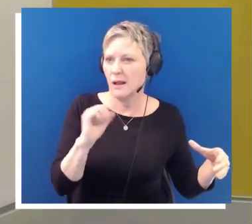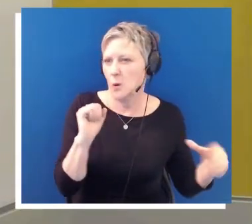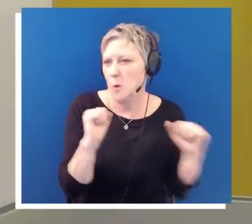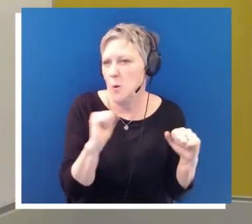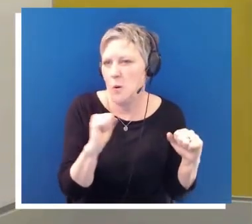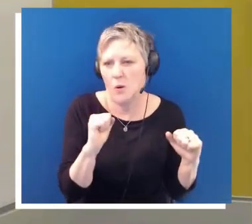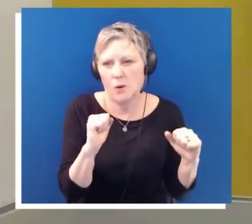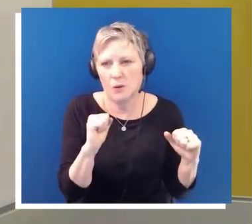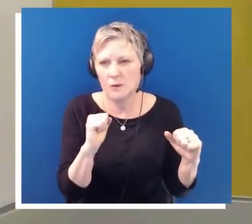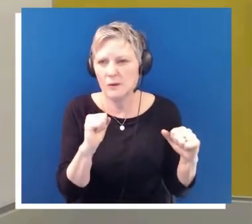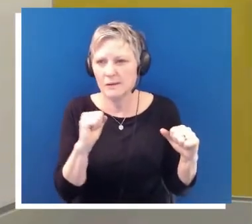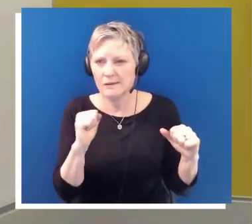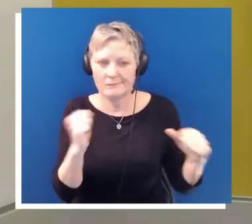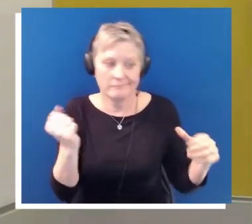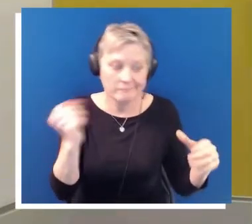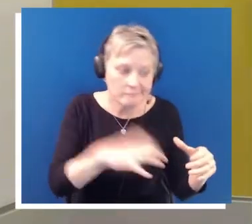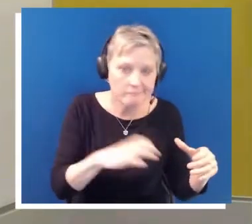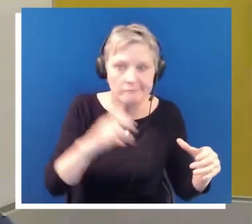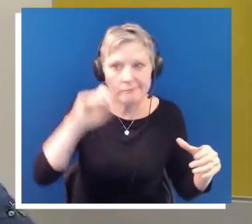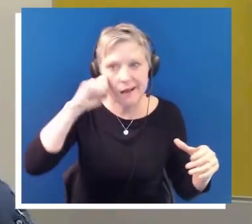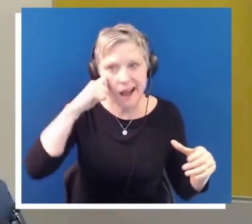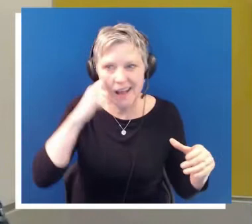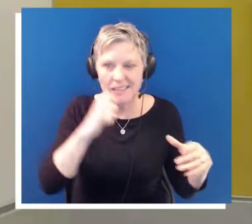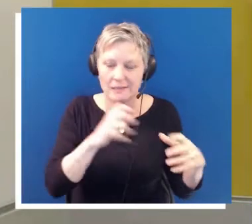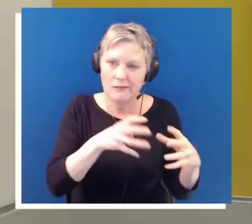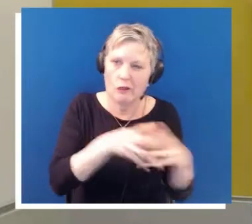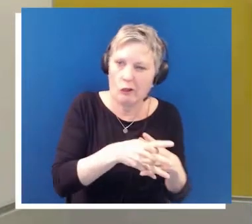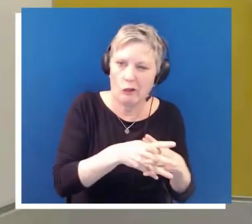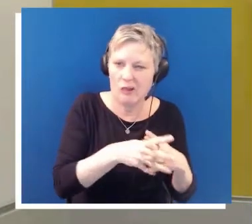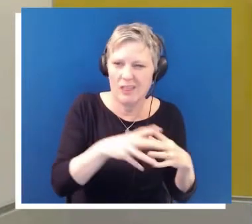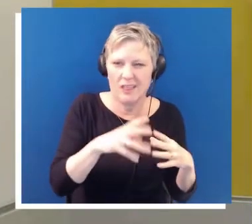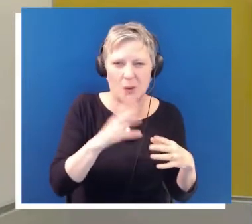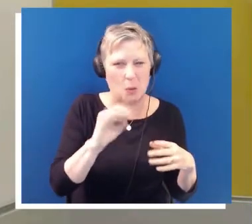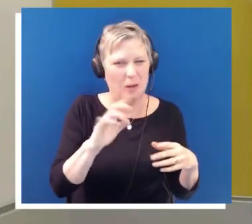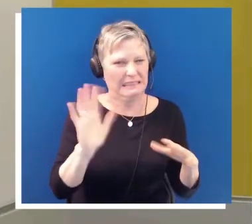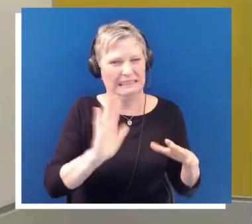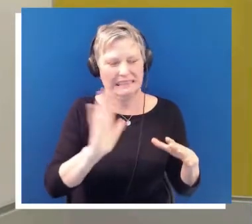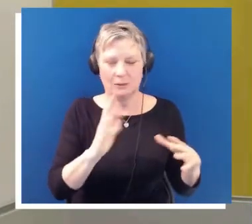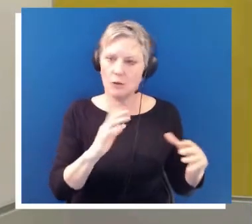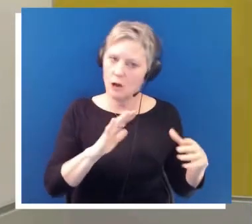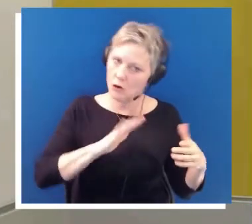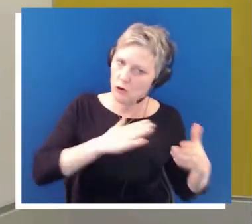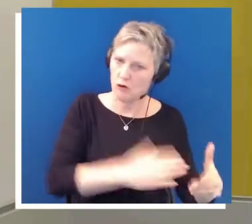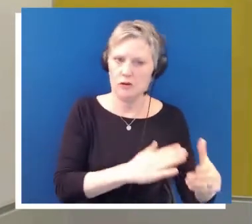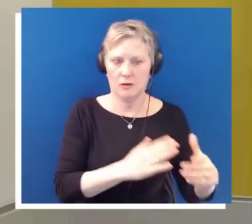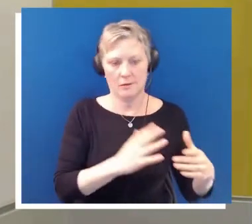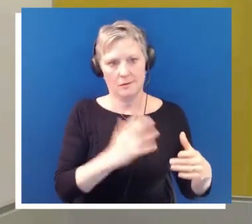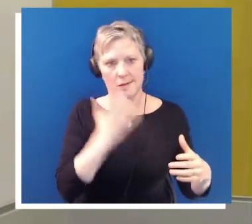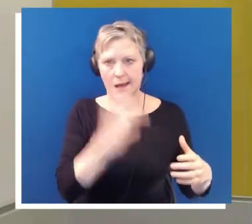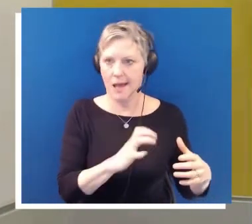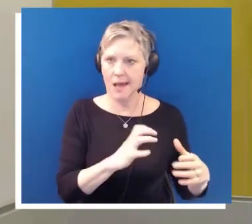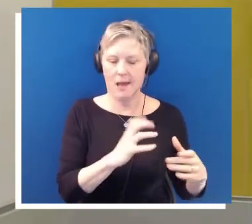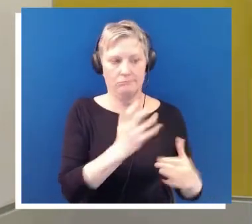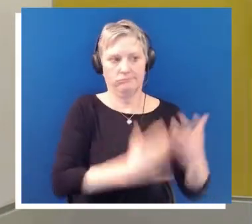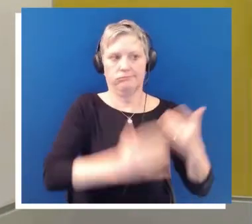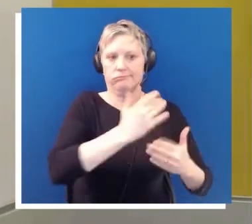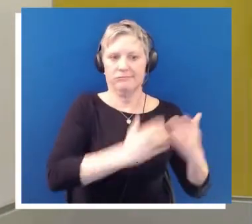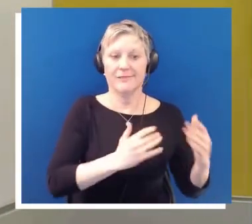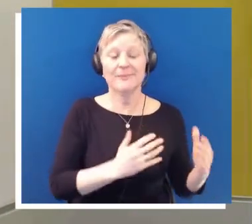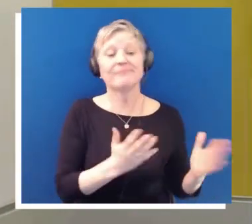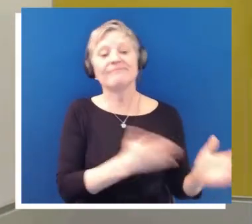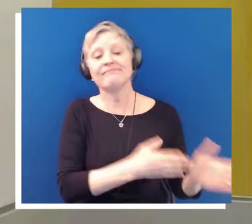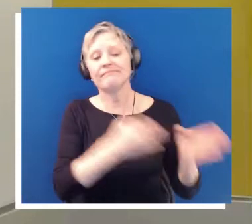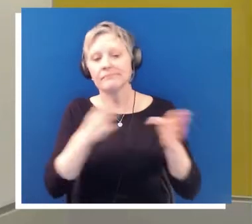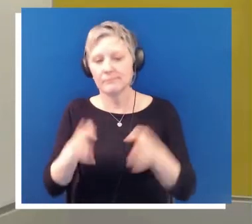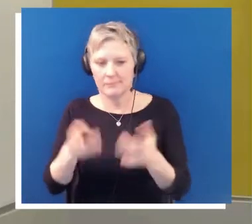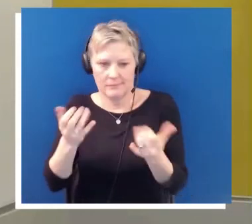want it to do. We want it to cook. All right, we're going to throw a little bit of garlic in there. I have some cloves here. All you want to do is just take the side of your knife, just